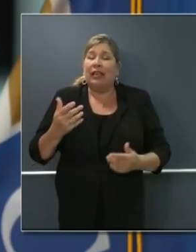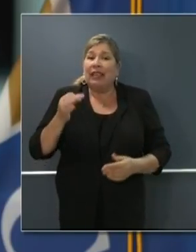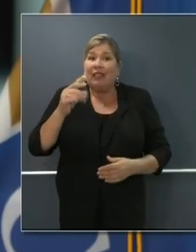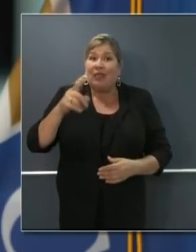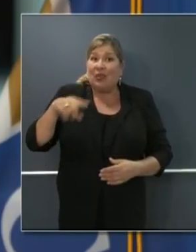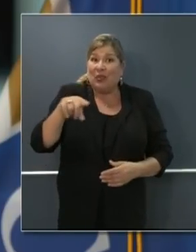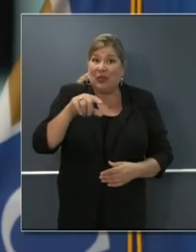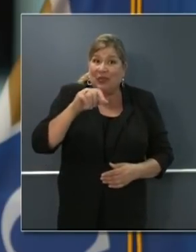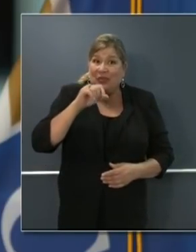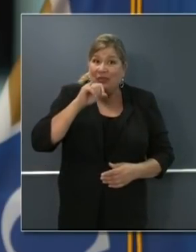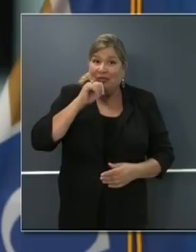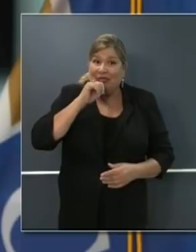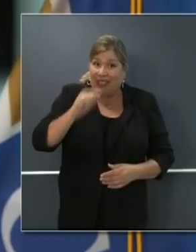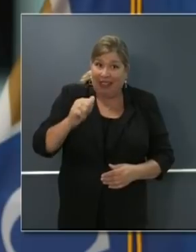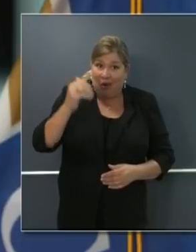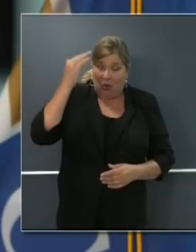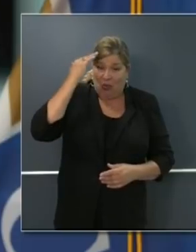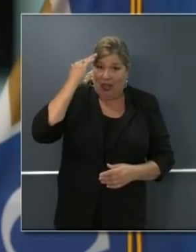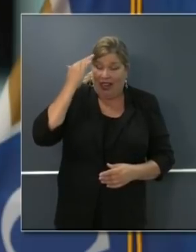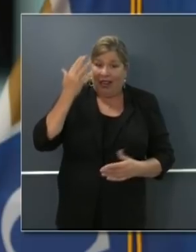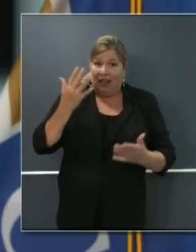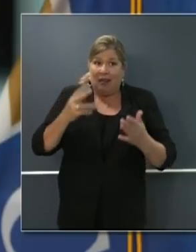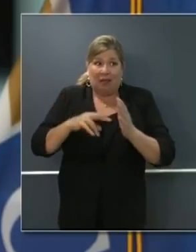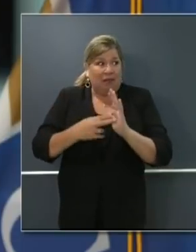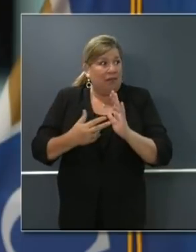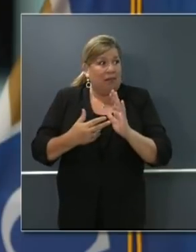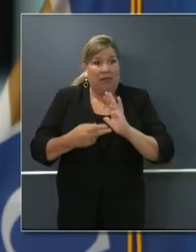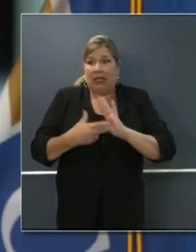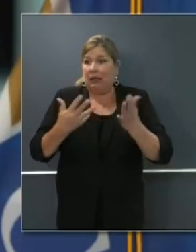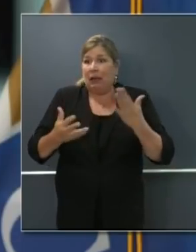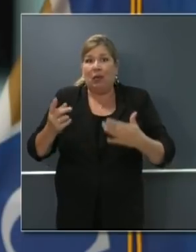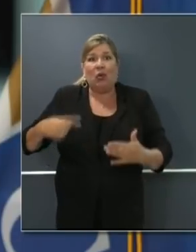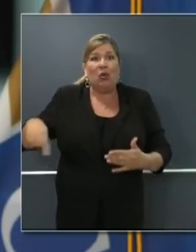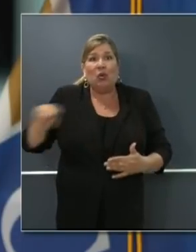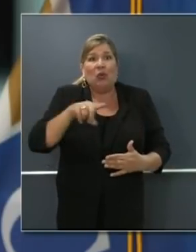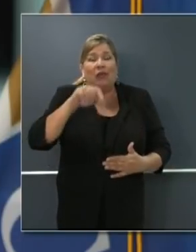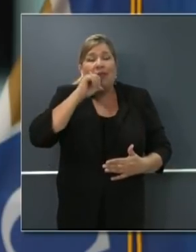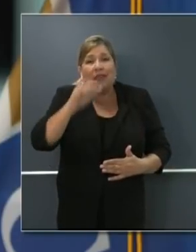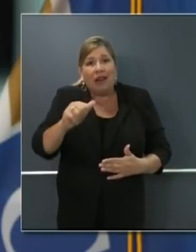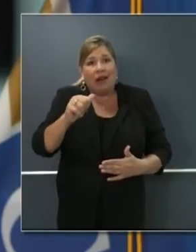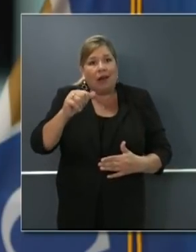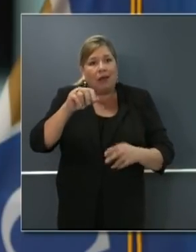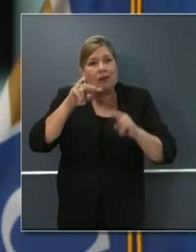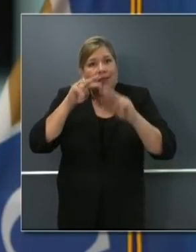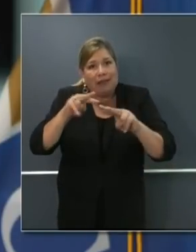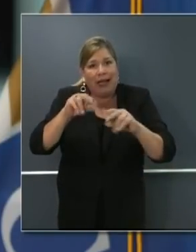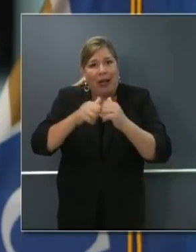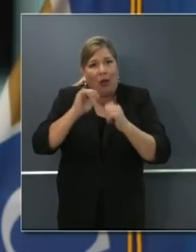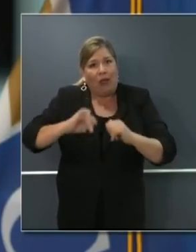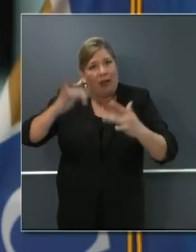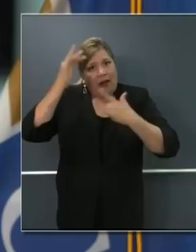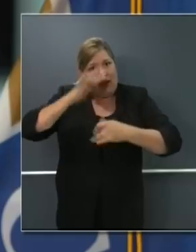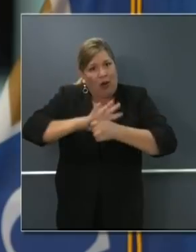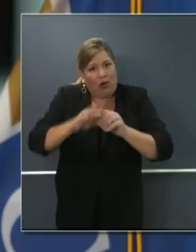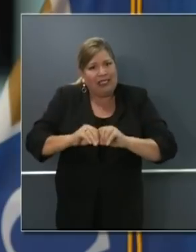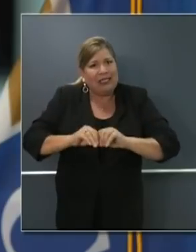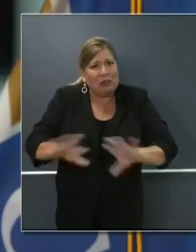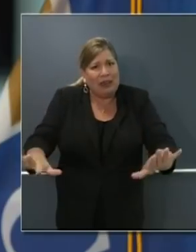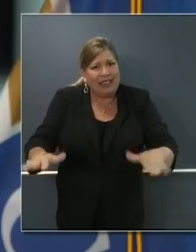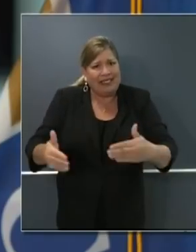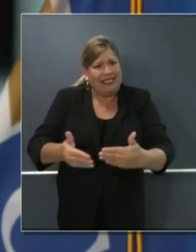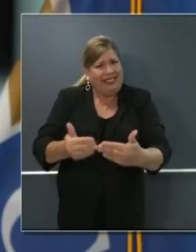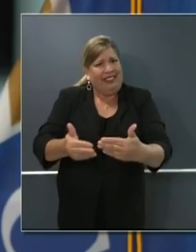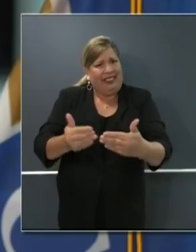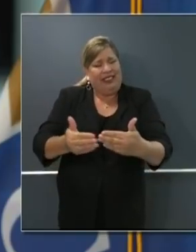paying attention to this pandemic and how it is spread, how this virus is spread. So that's what ultimately led to